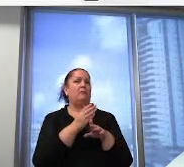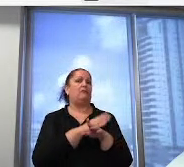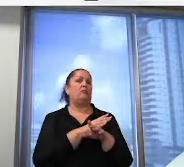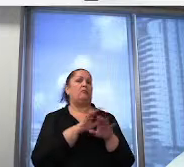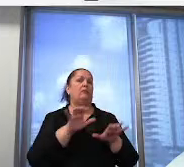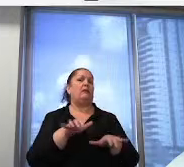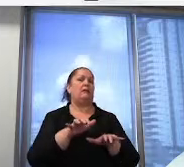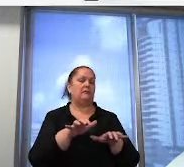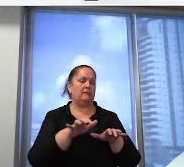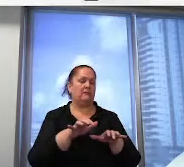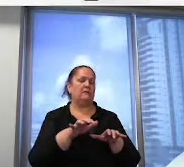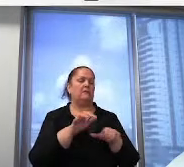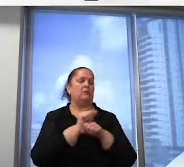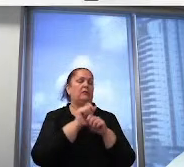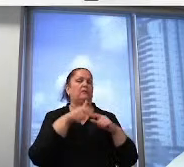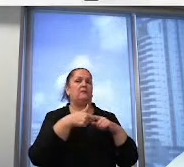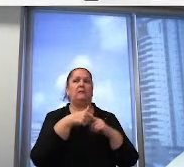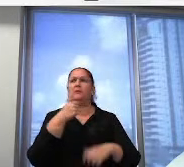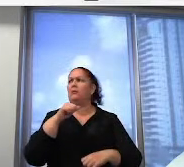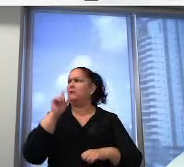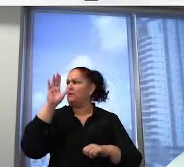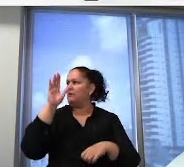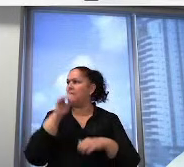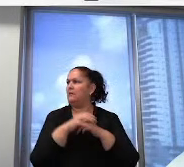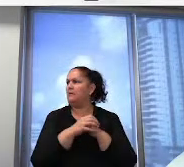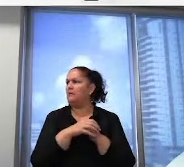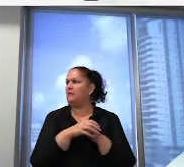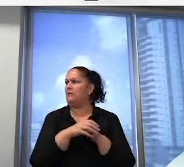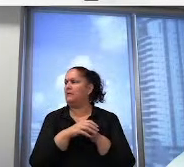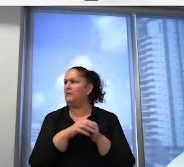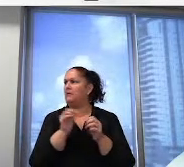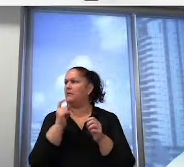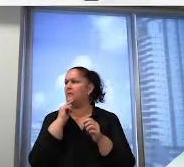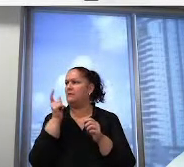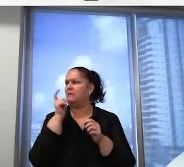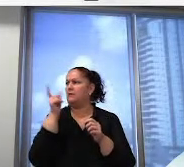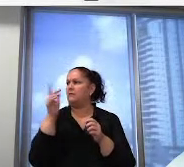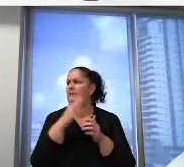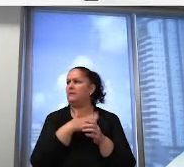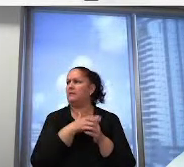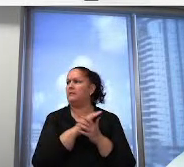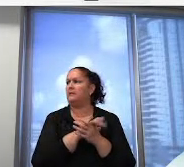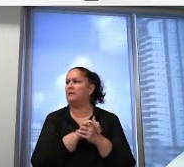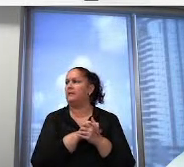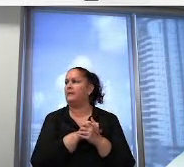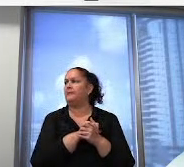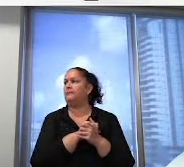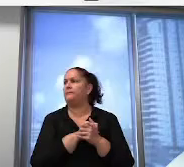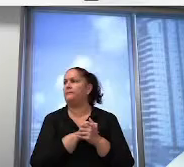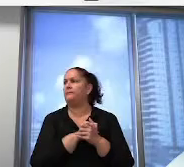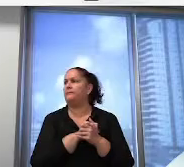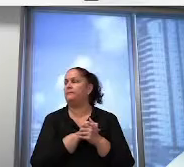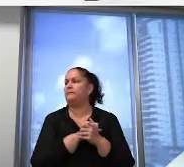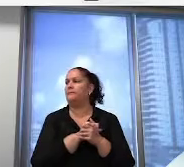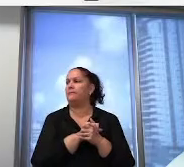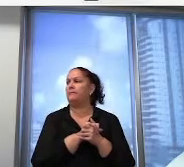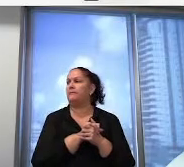hasn't. Thank you very much. Did I see another hand go up when I offered? And who is that, please, sir?